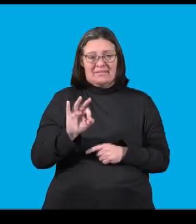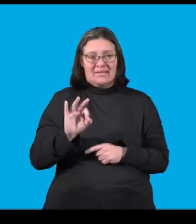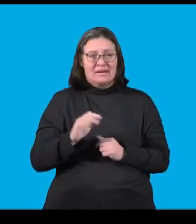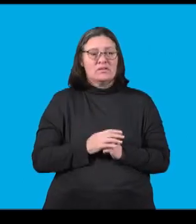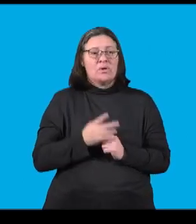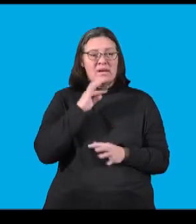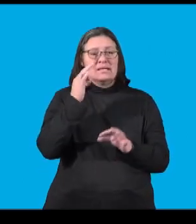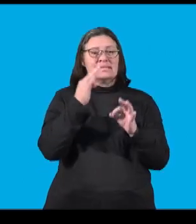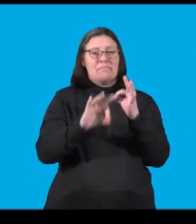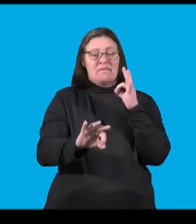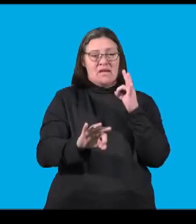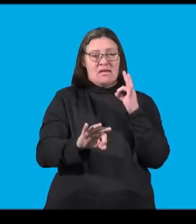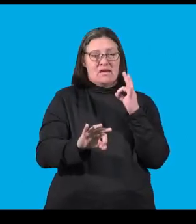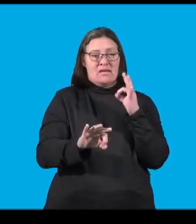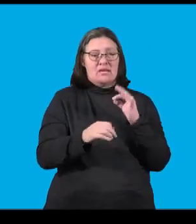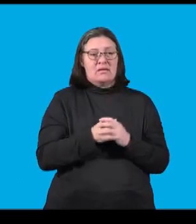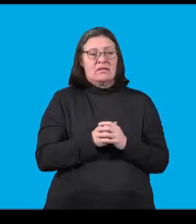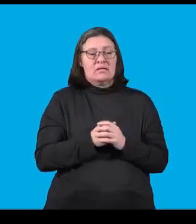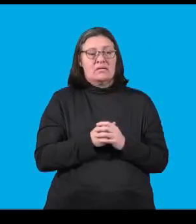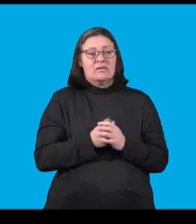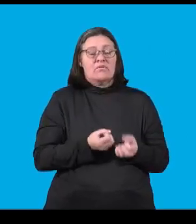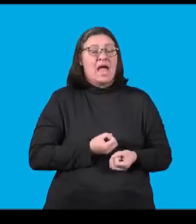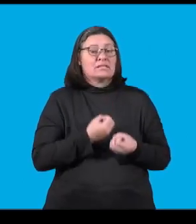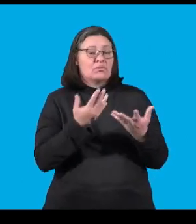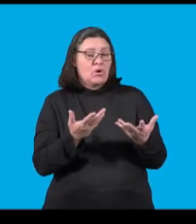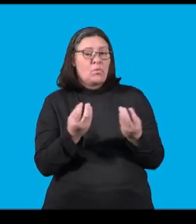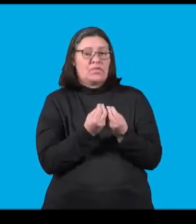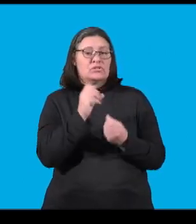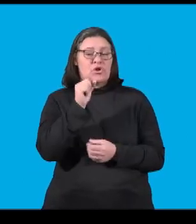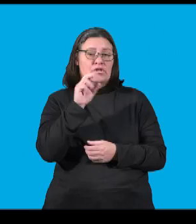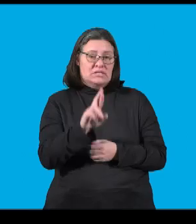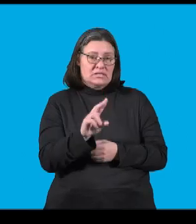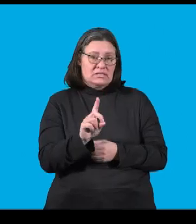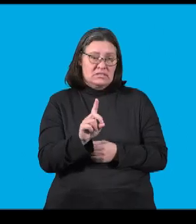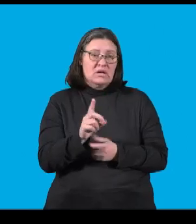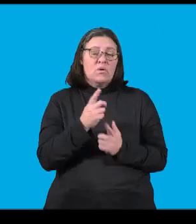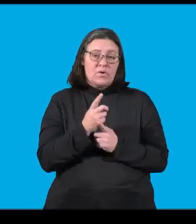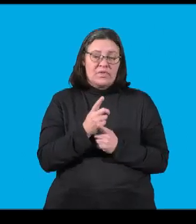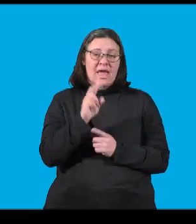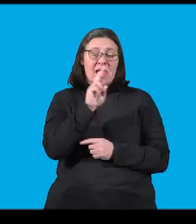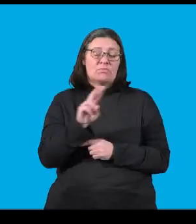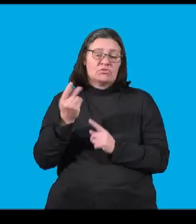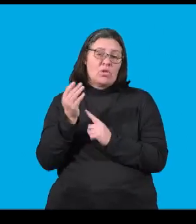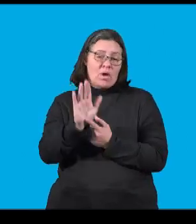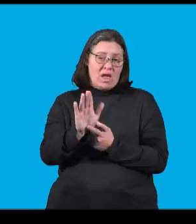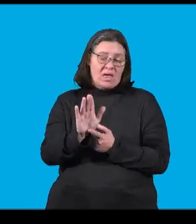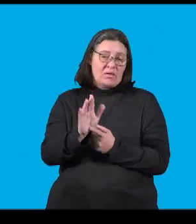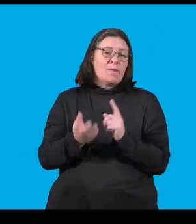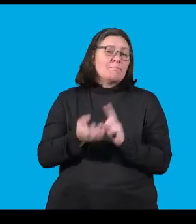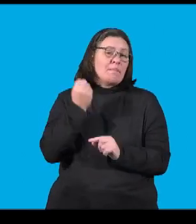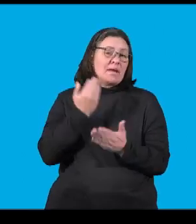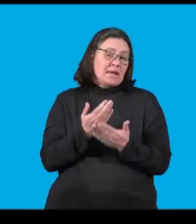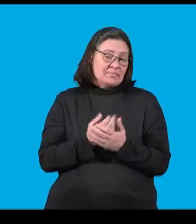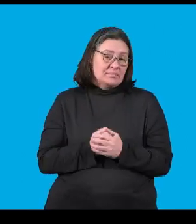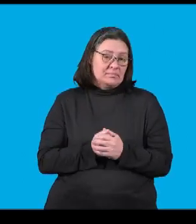we first have to simplify the expression with the surd into an exponential form that we can